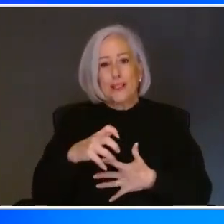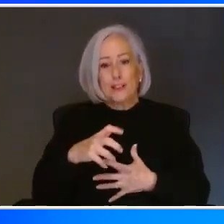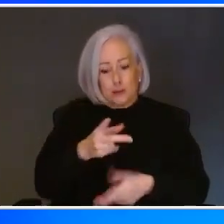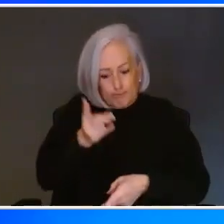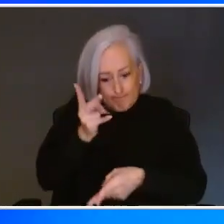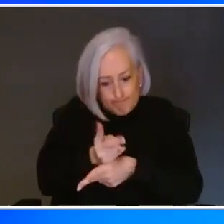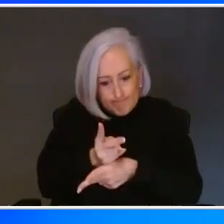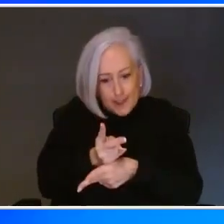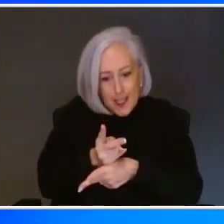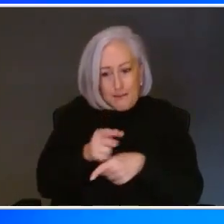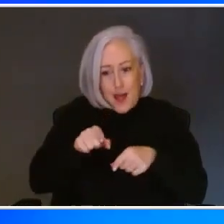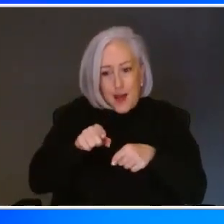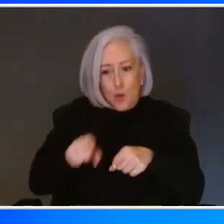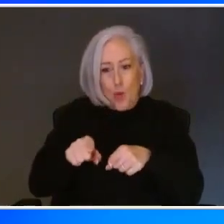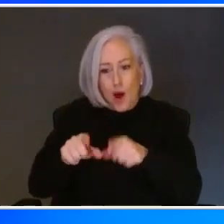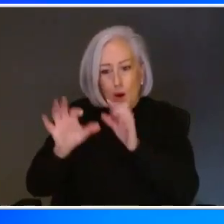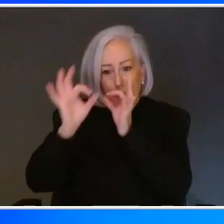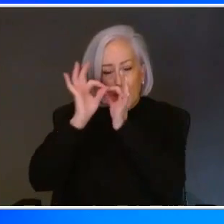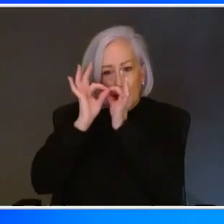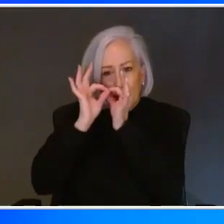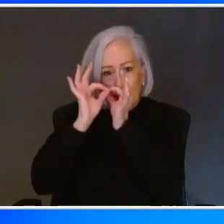was removed. We needed to